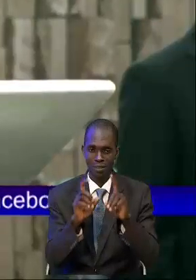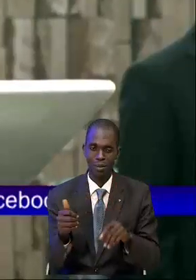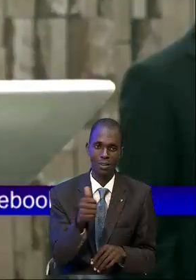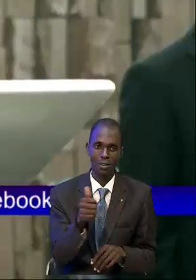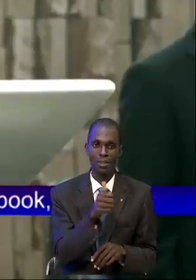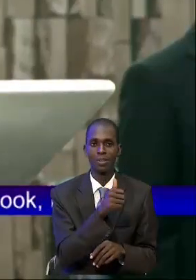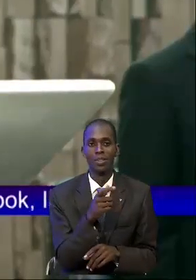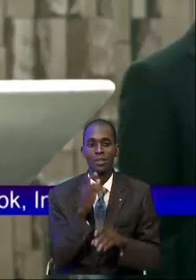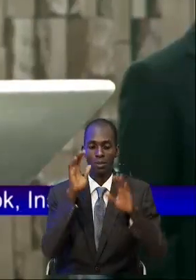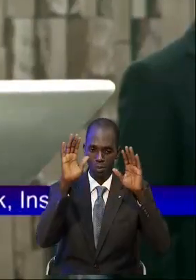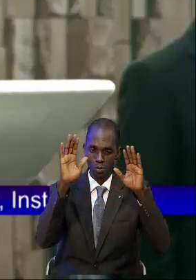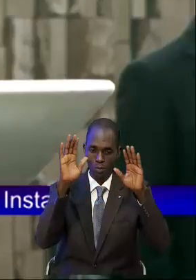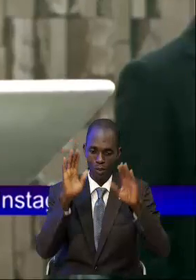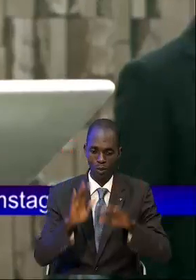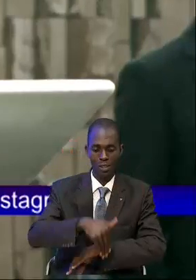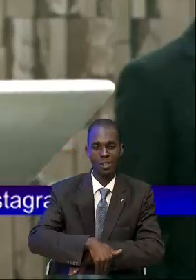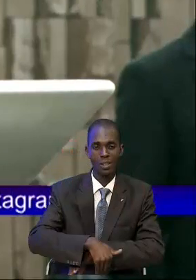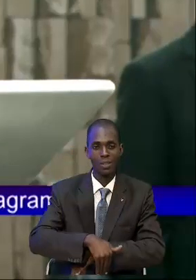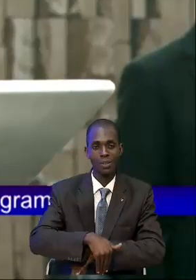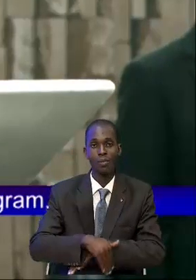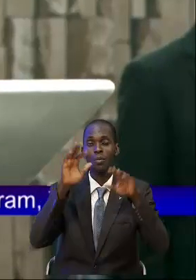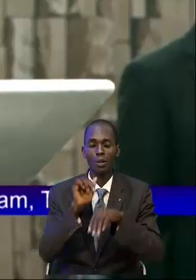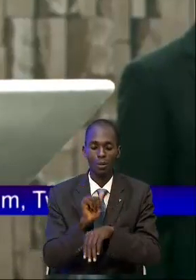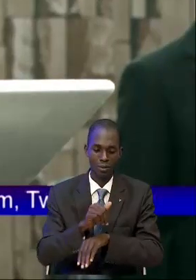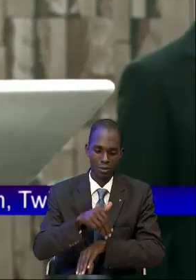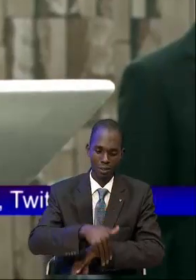Bring them in. Check yourself.